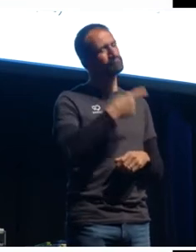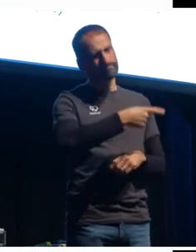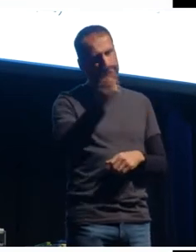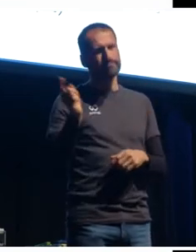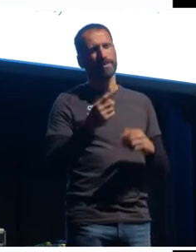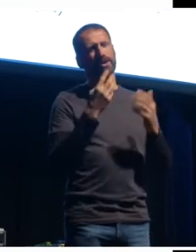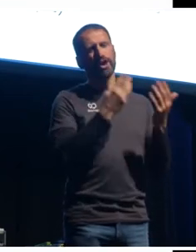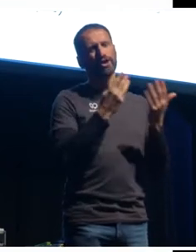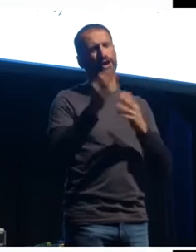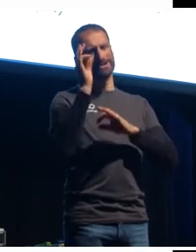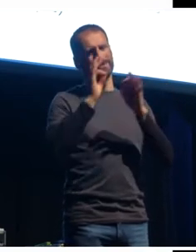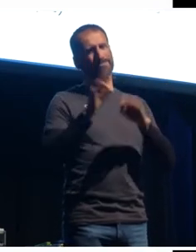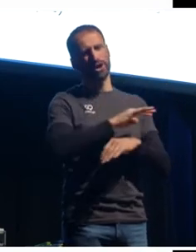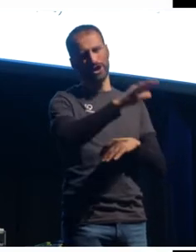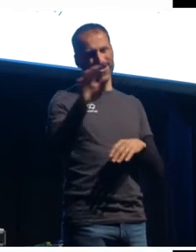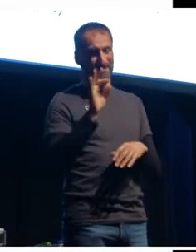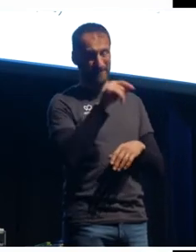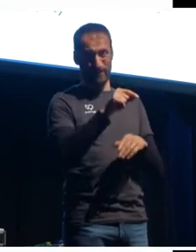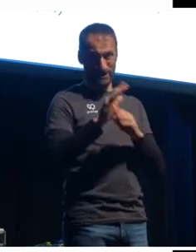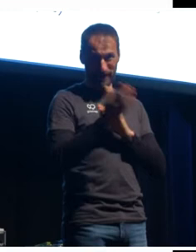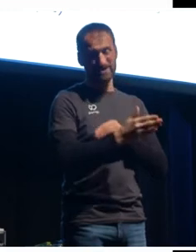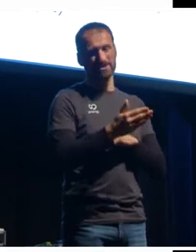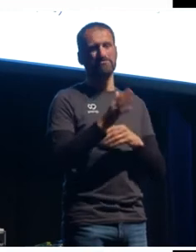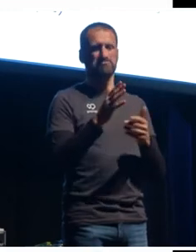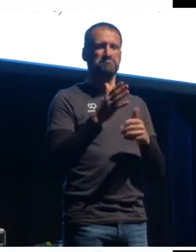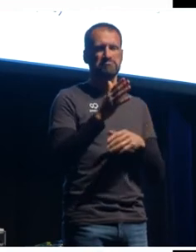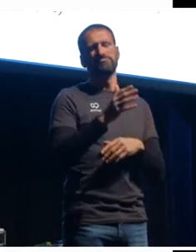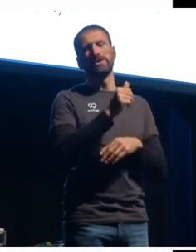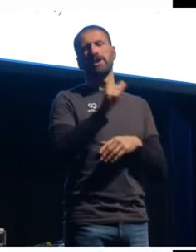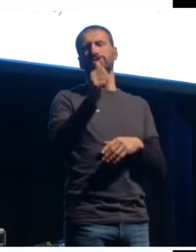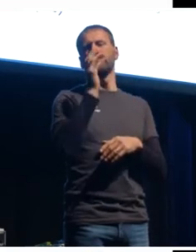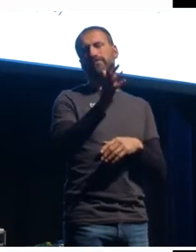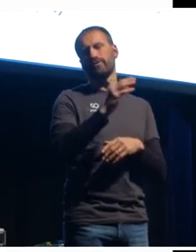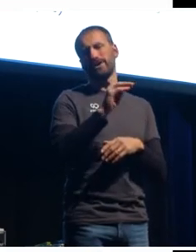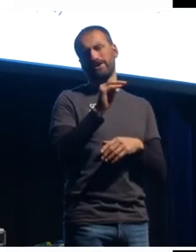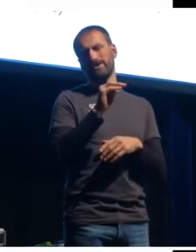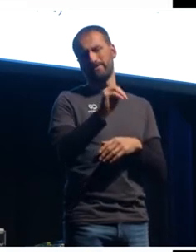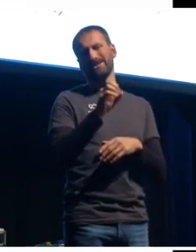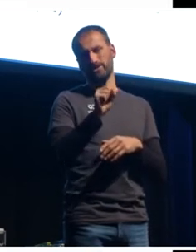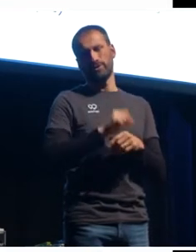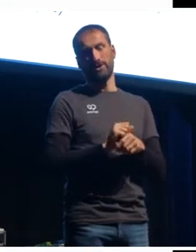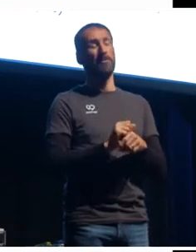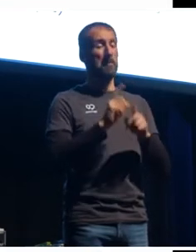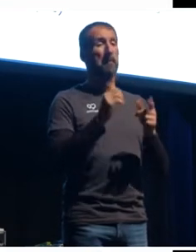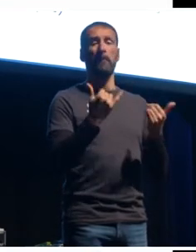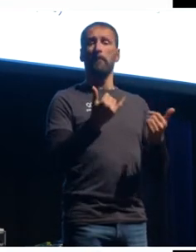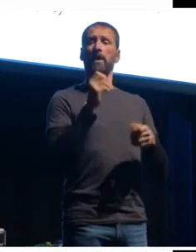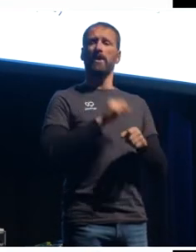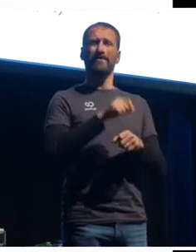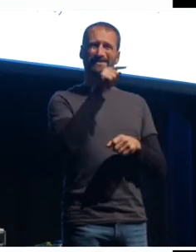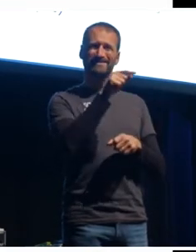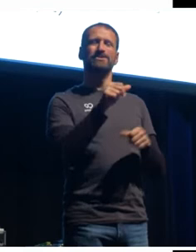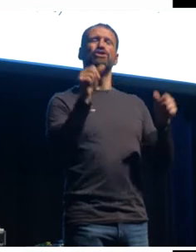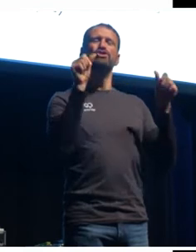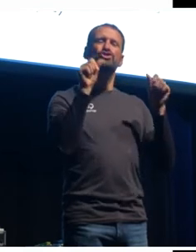percentile for that service was around 1500 milliseconds. So we can optimize for that worst case scenario. And here's where I think